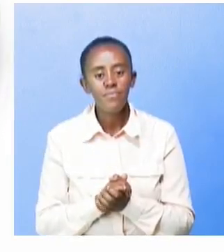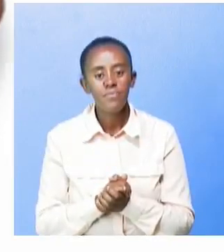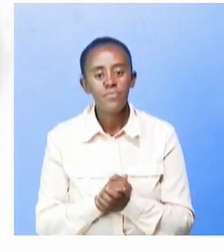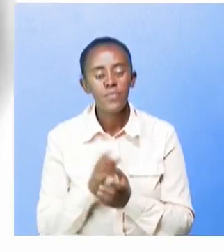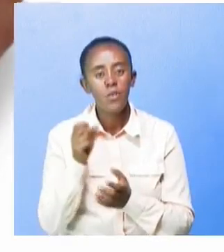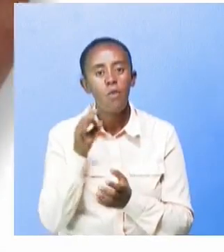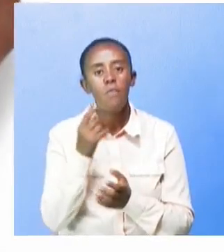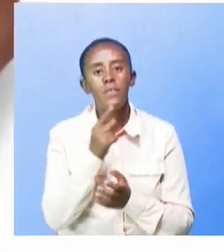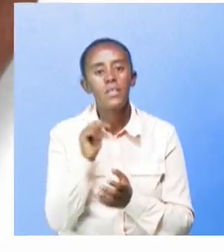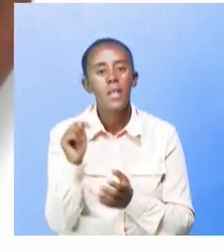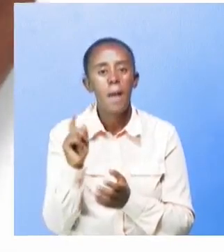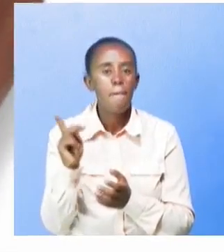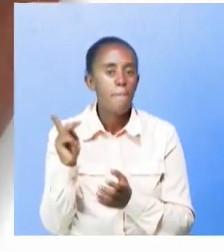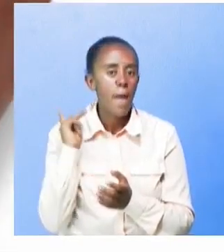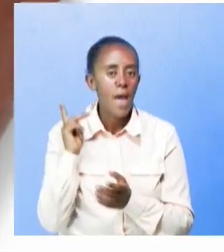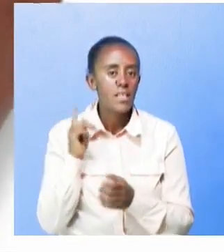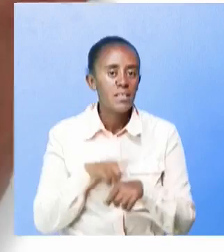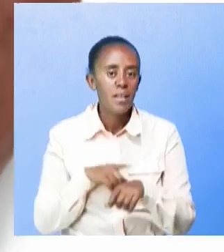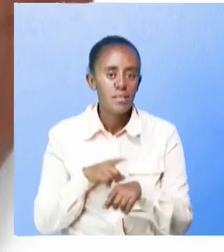of the past tense.